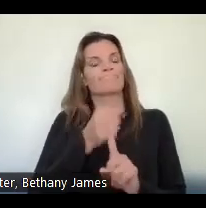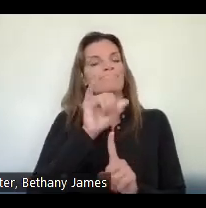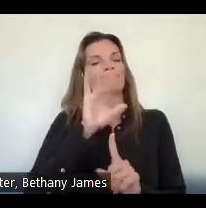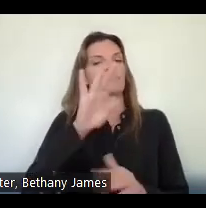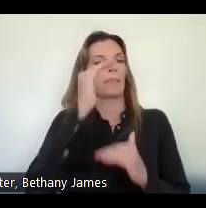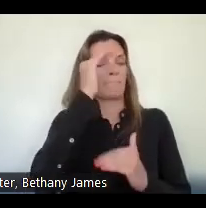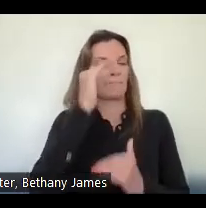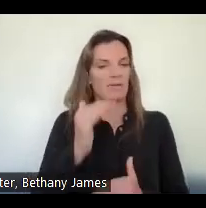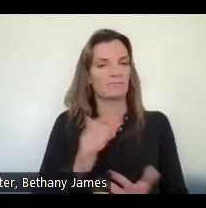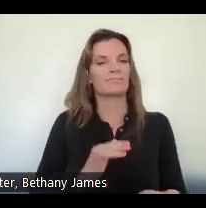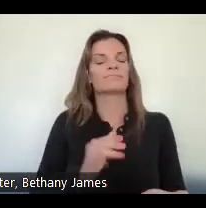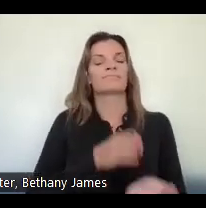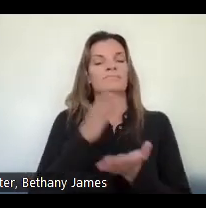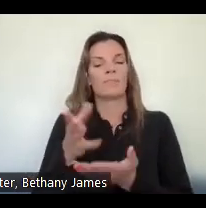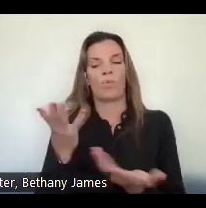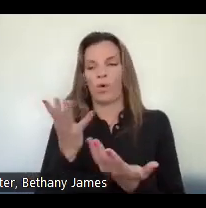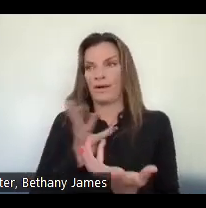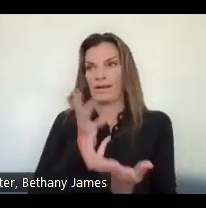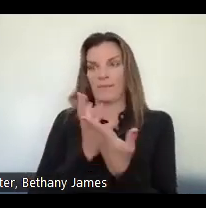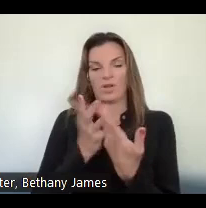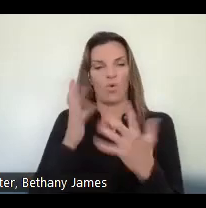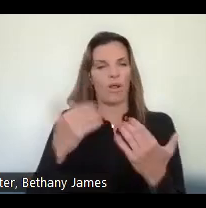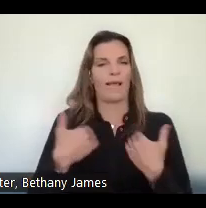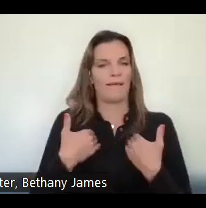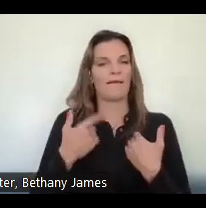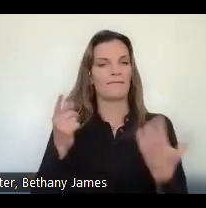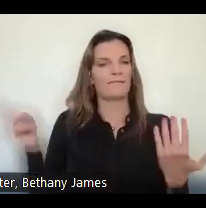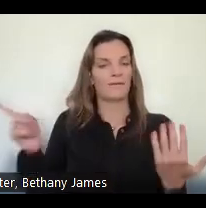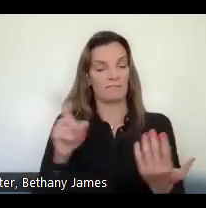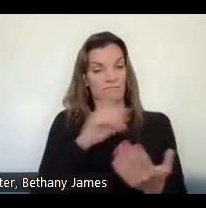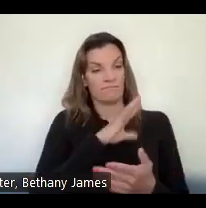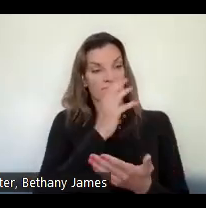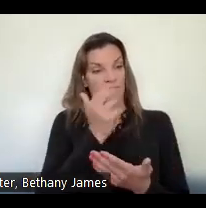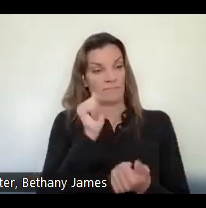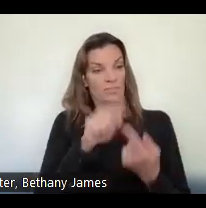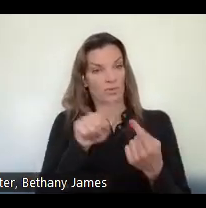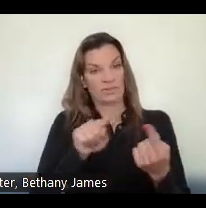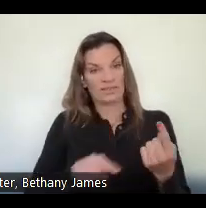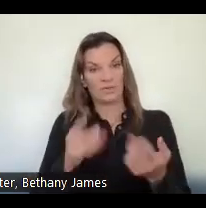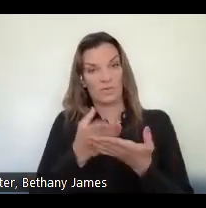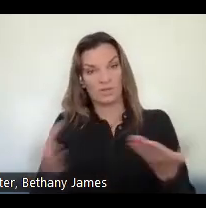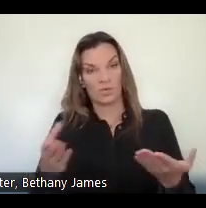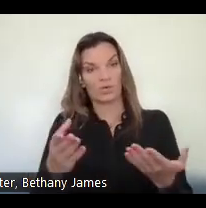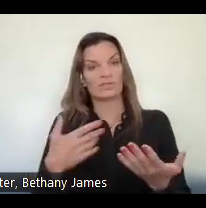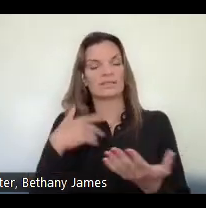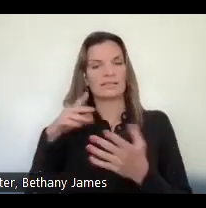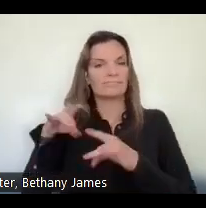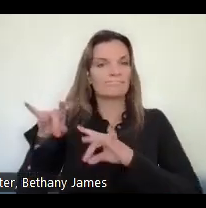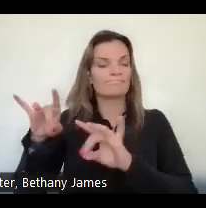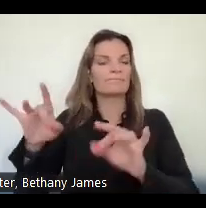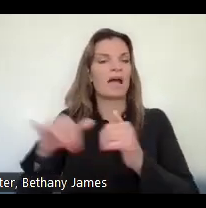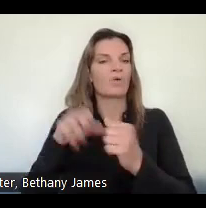accommodations exist currently, and are all possible resources being utilized to determine those possible accommodations to put in